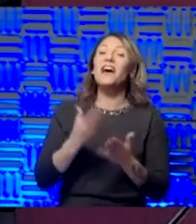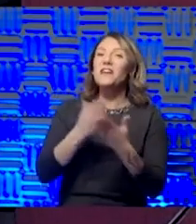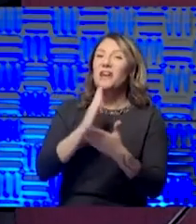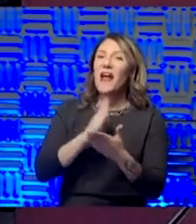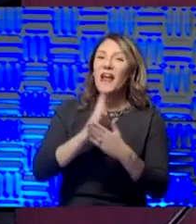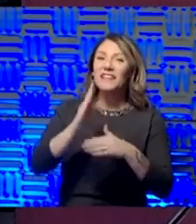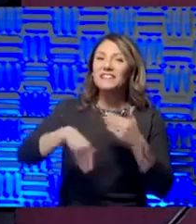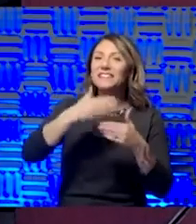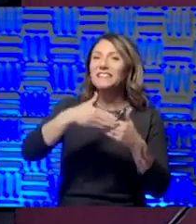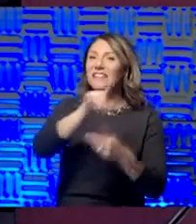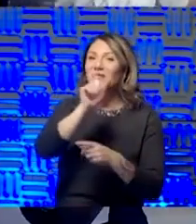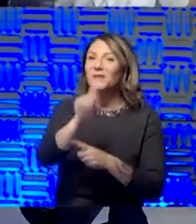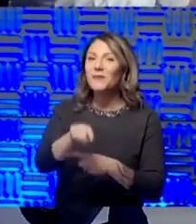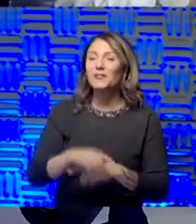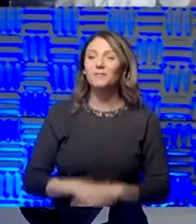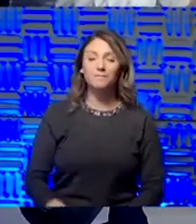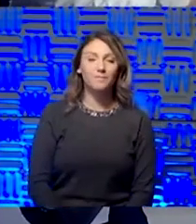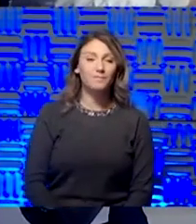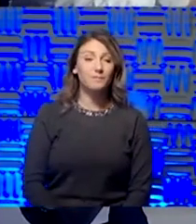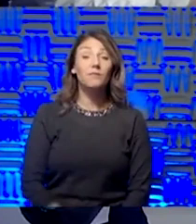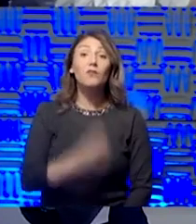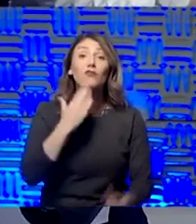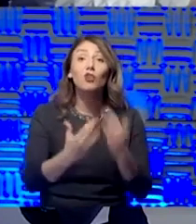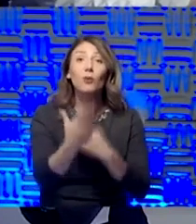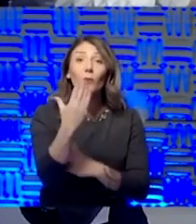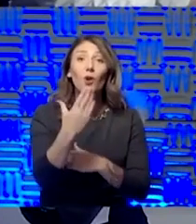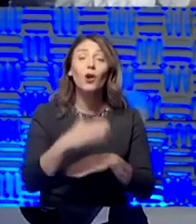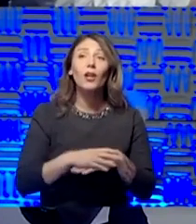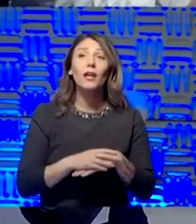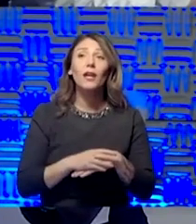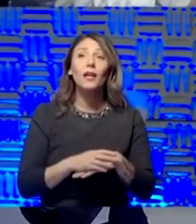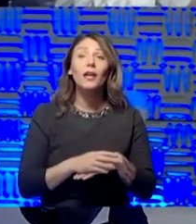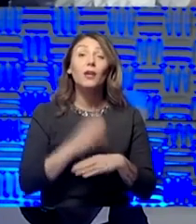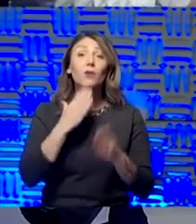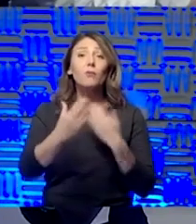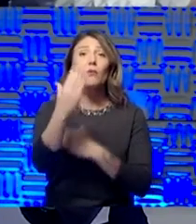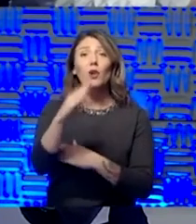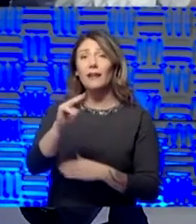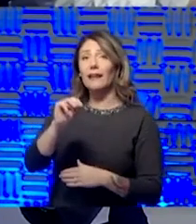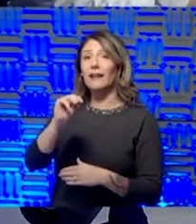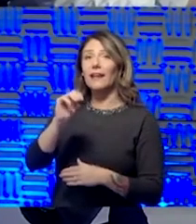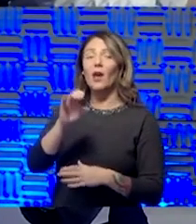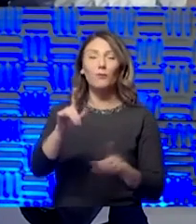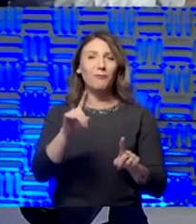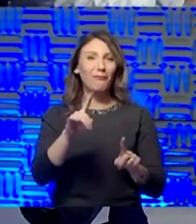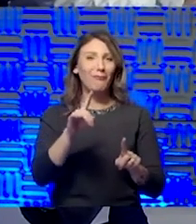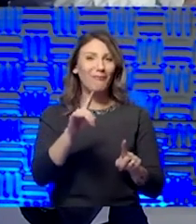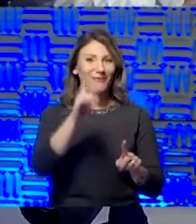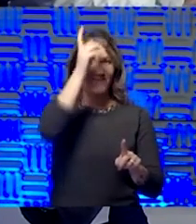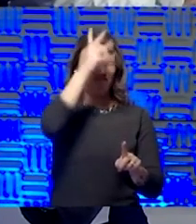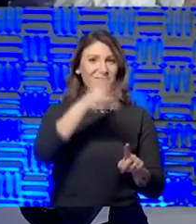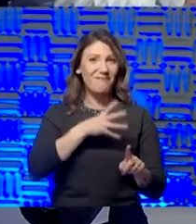next question. Hey, good morning. Hello, this is Anderson. Go ahead.